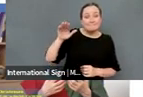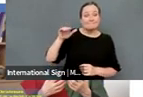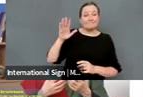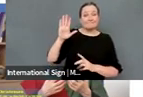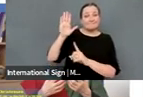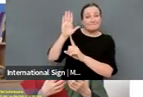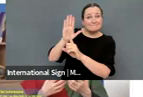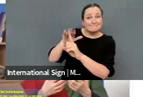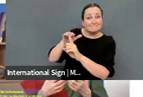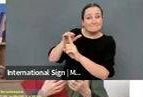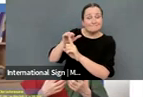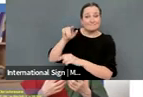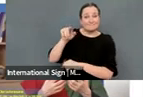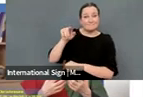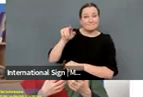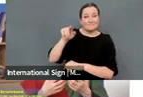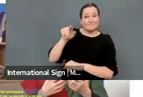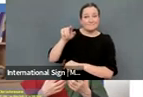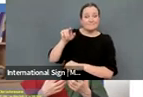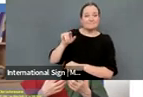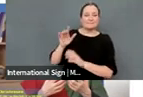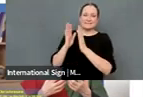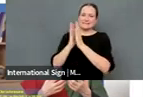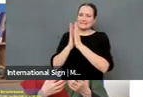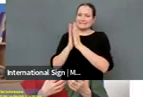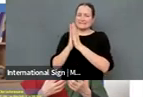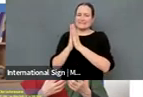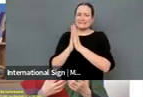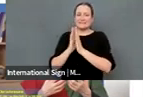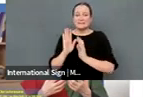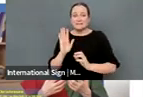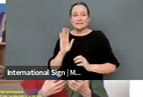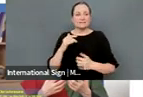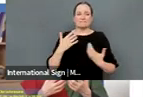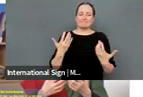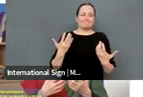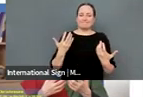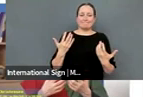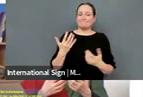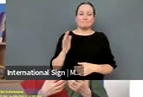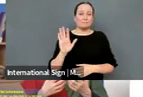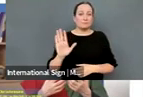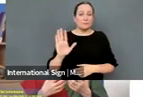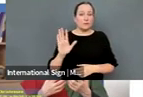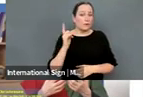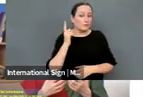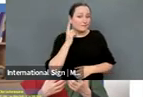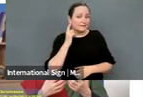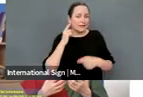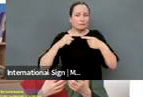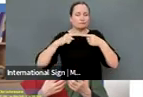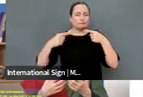can you Yes. hear me? Yes, yes. Yeah, Yes, we seem to be losing